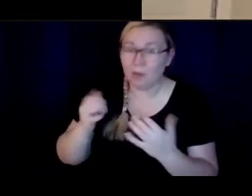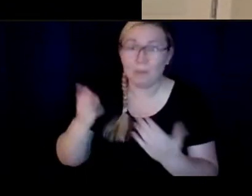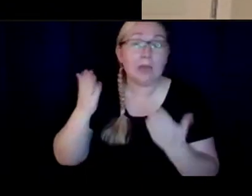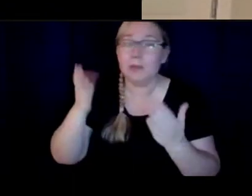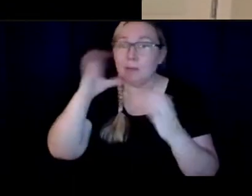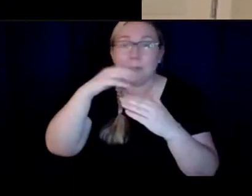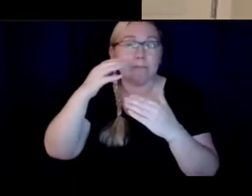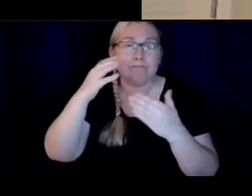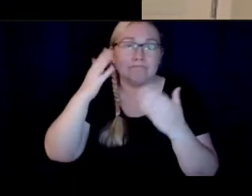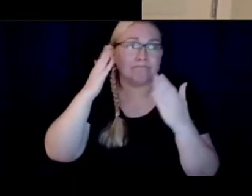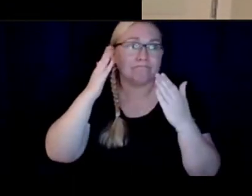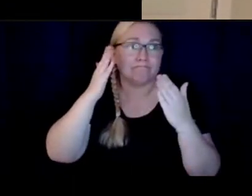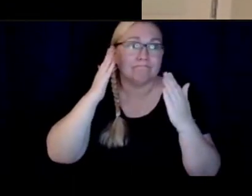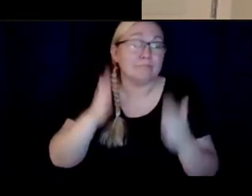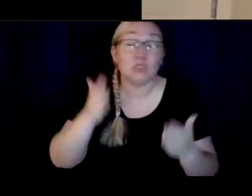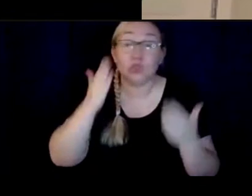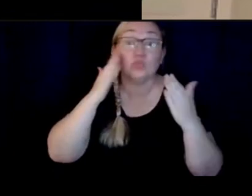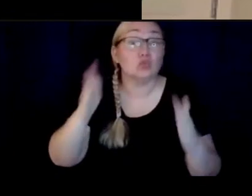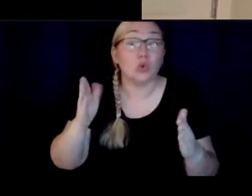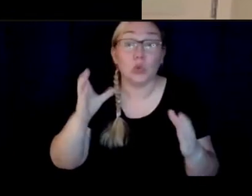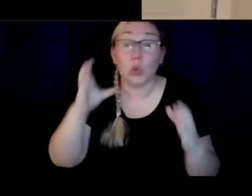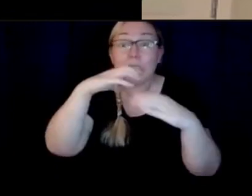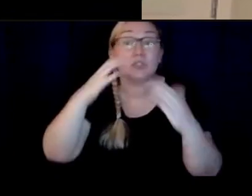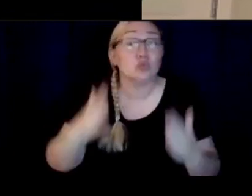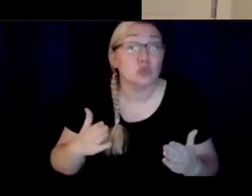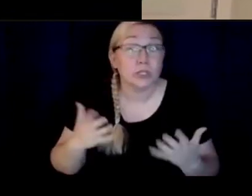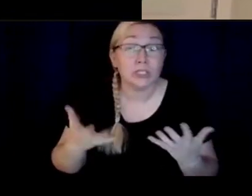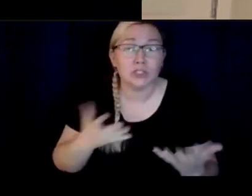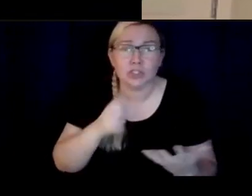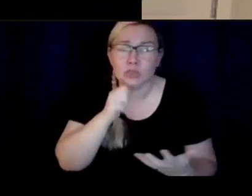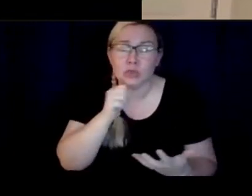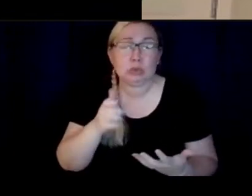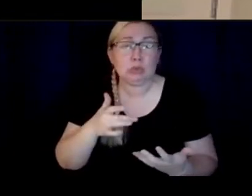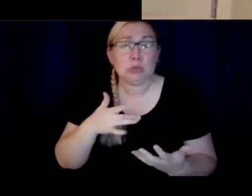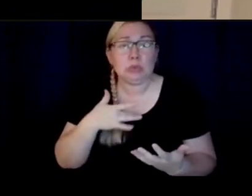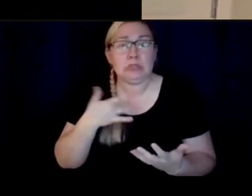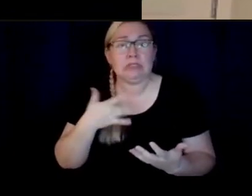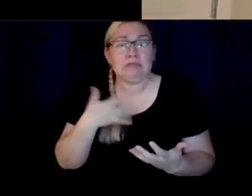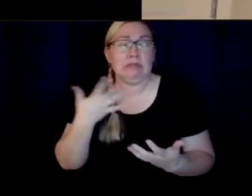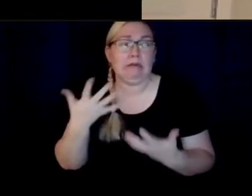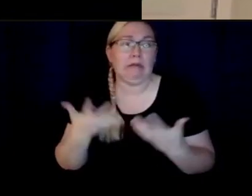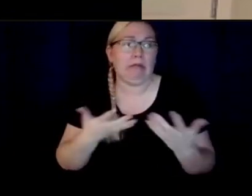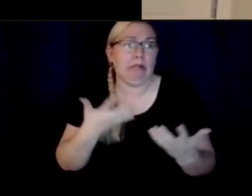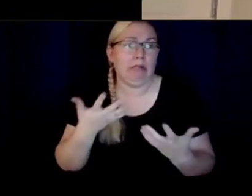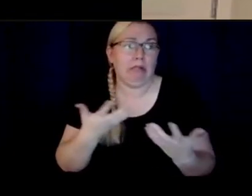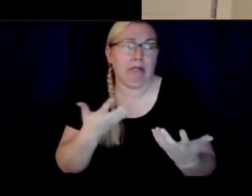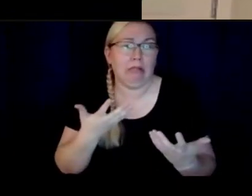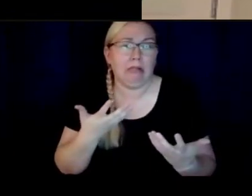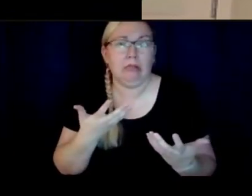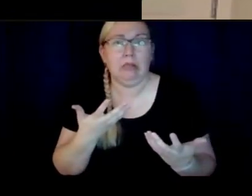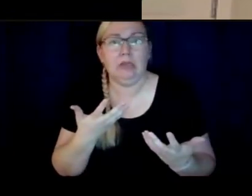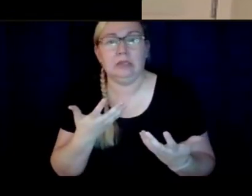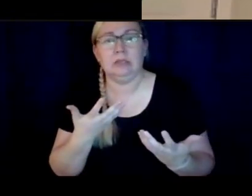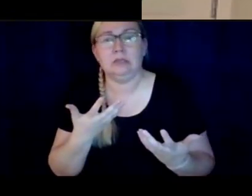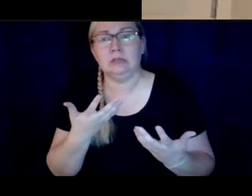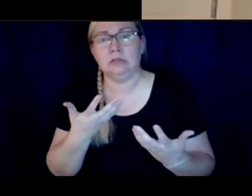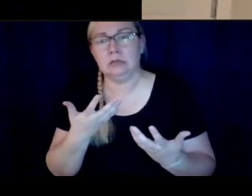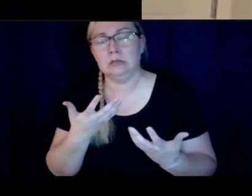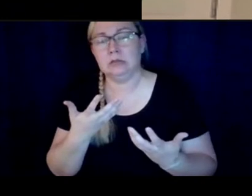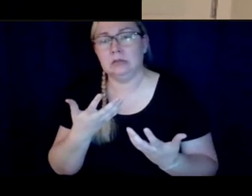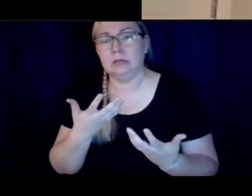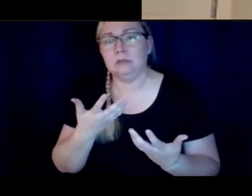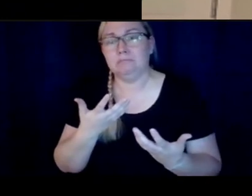strangers, you do feel an instant tension. And it does happen with people